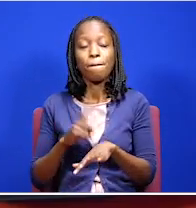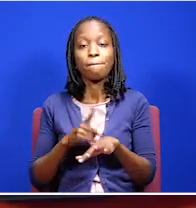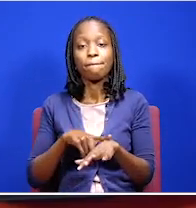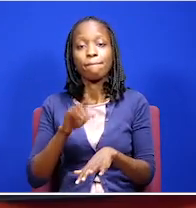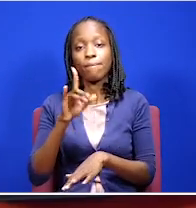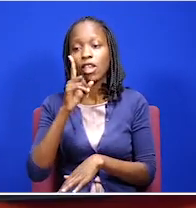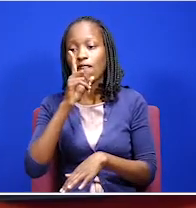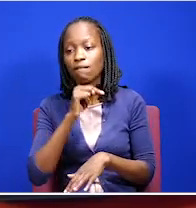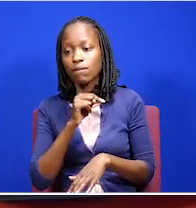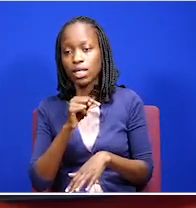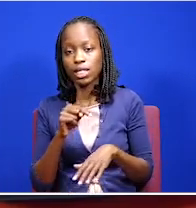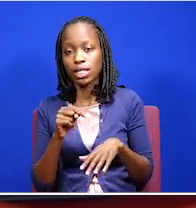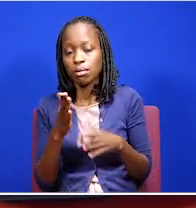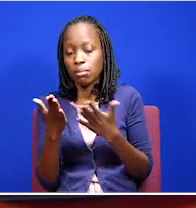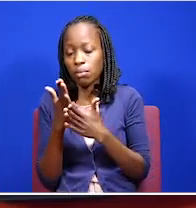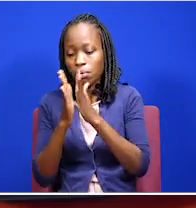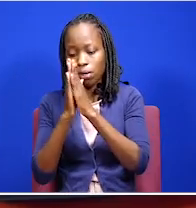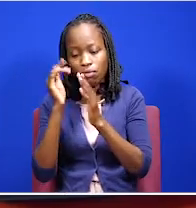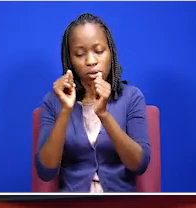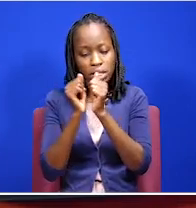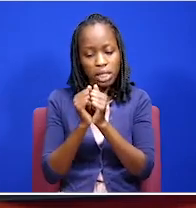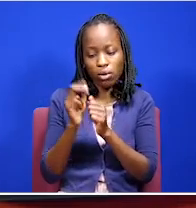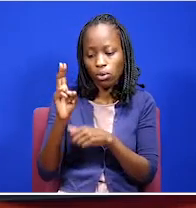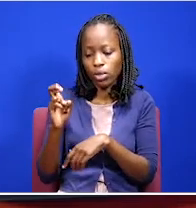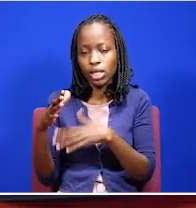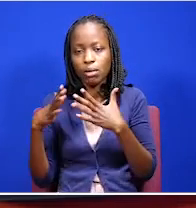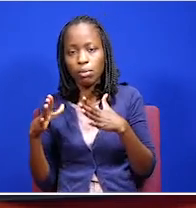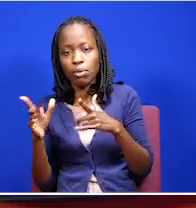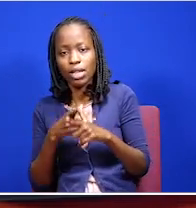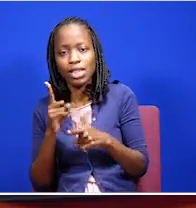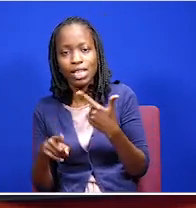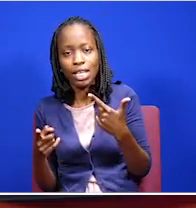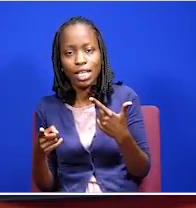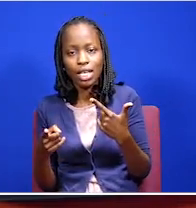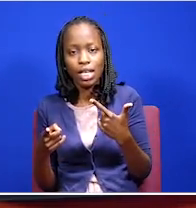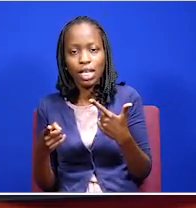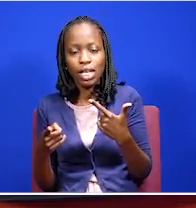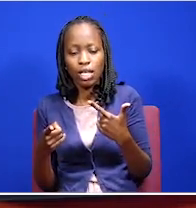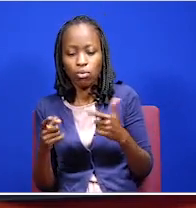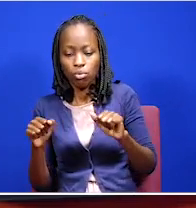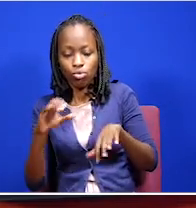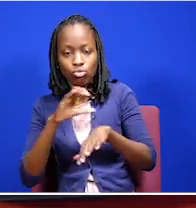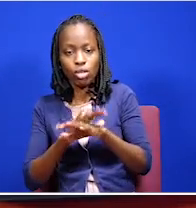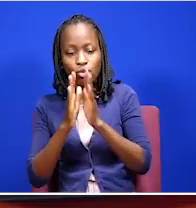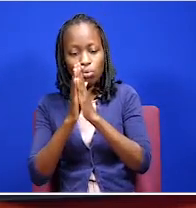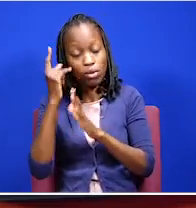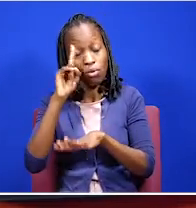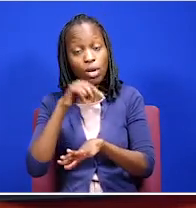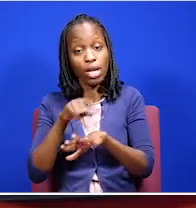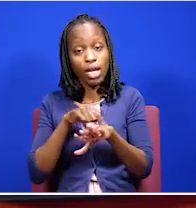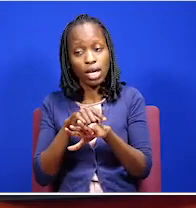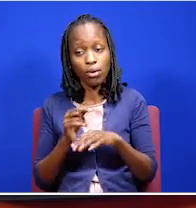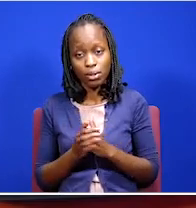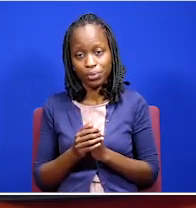and it gets so electrifying. It gets so time taking. By the time you finish a list even of 10